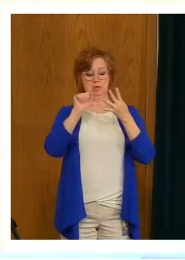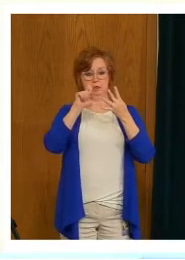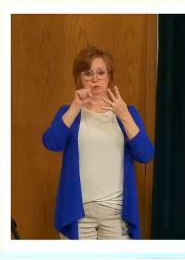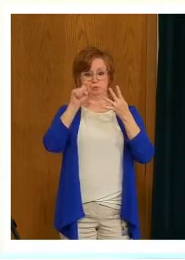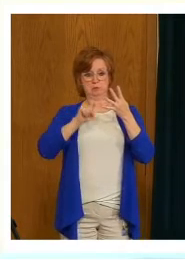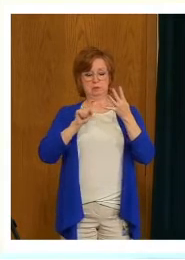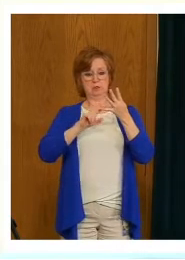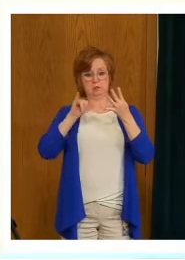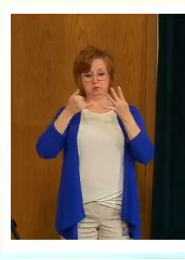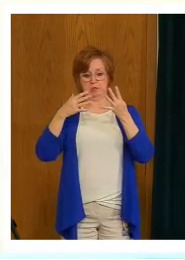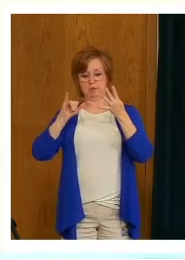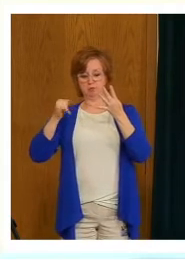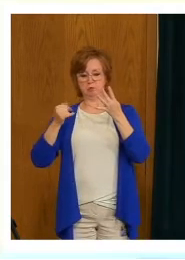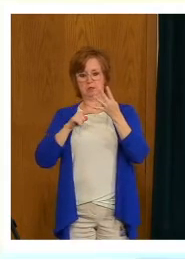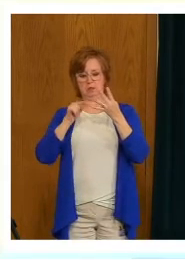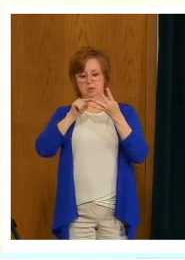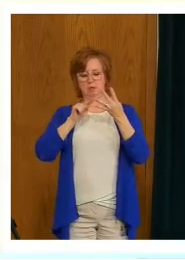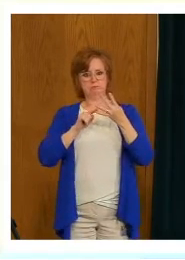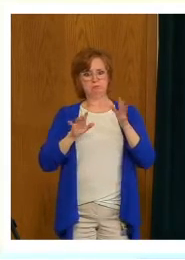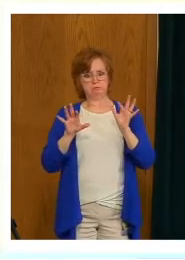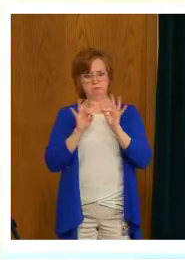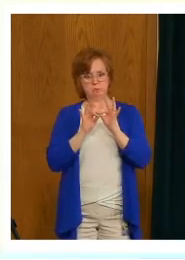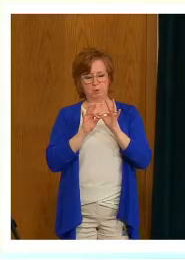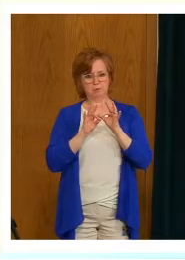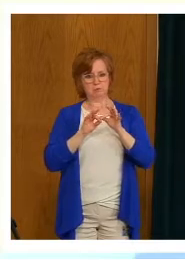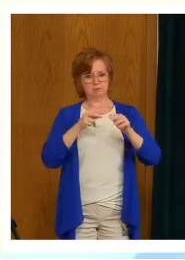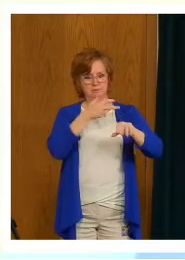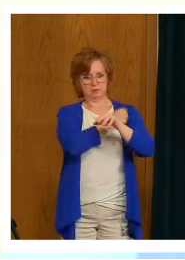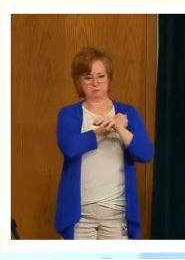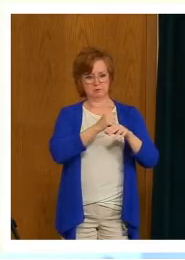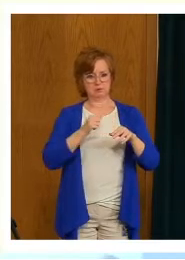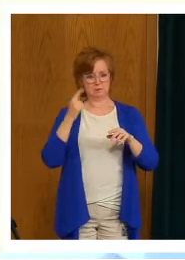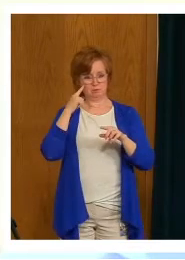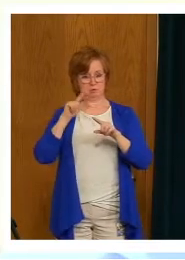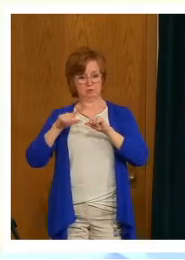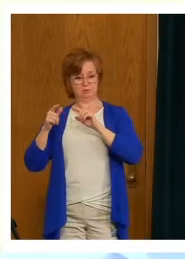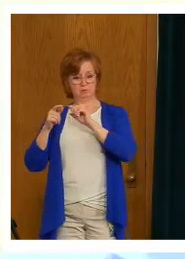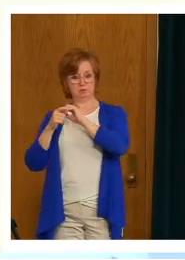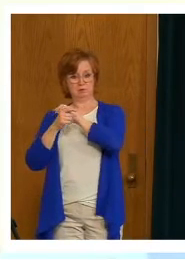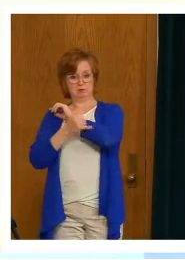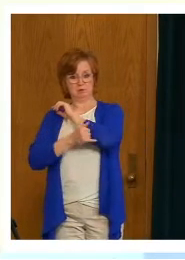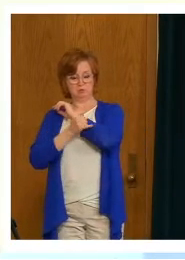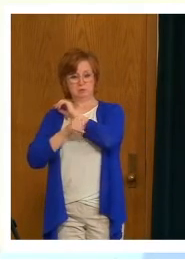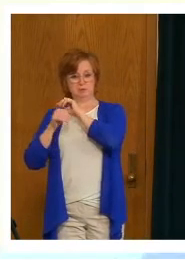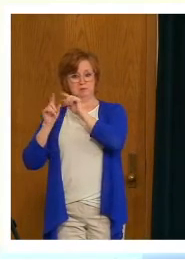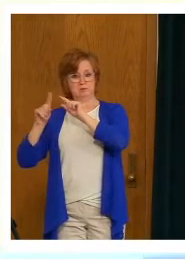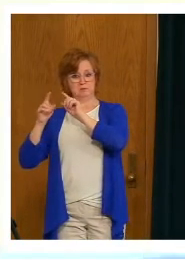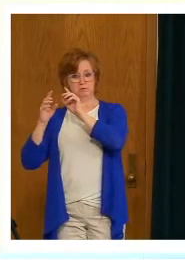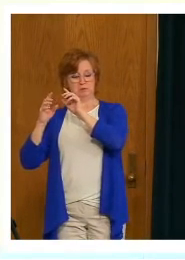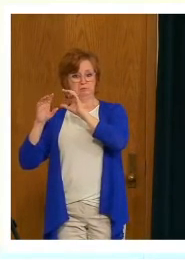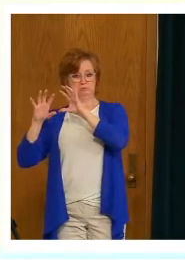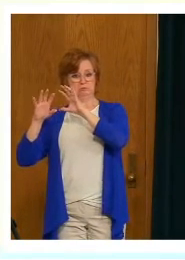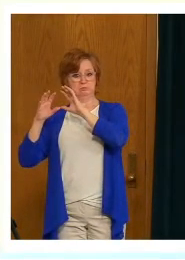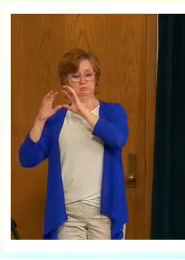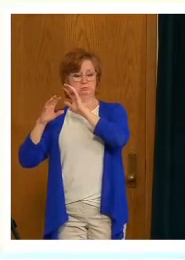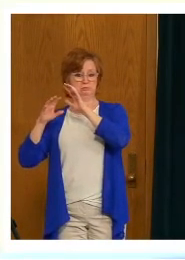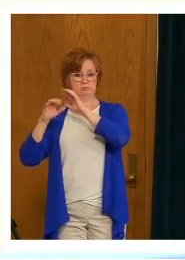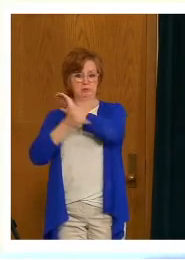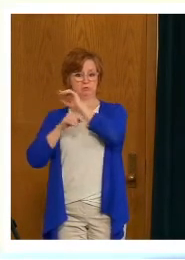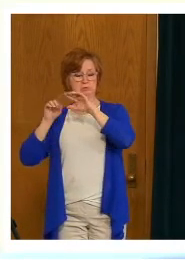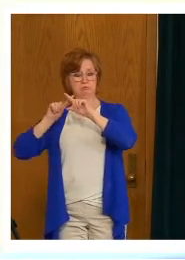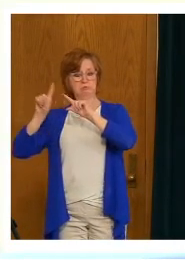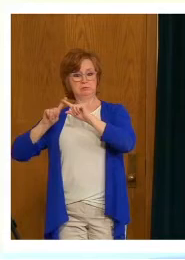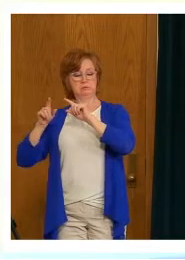critical vaccines in terms of safe and effective vaccines. At present, our bulk of supply is Pfizer and